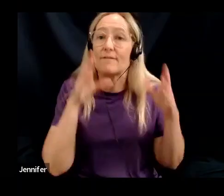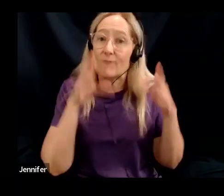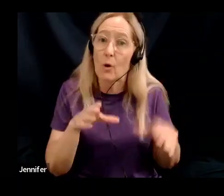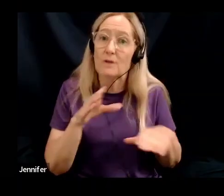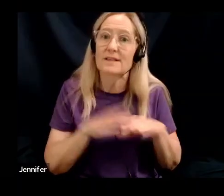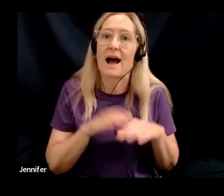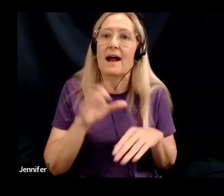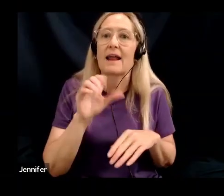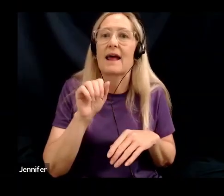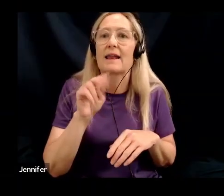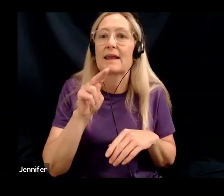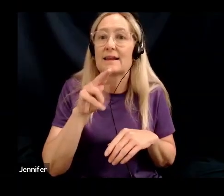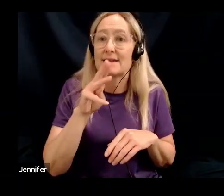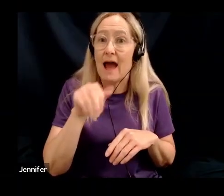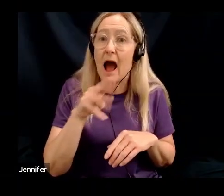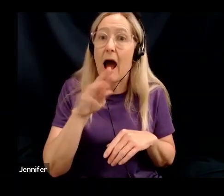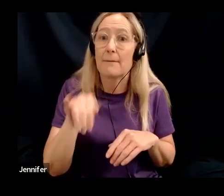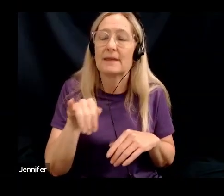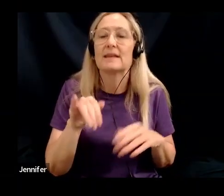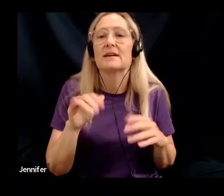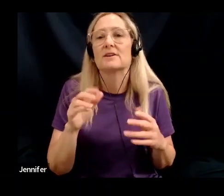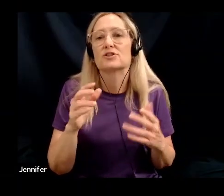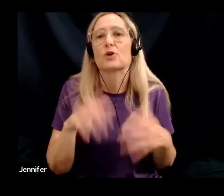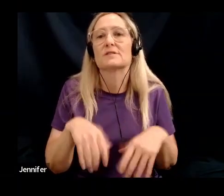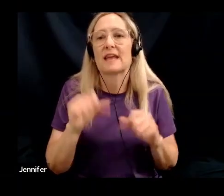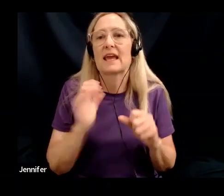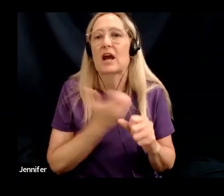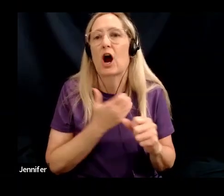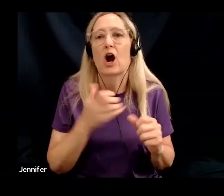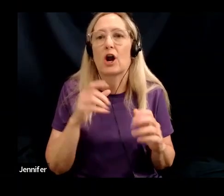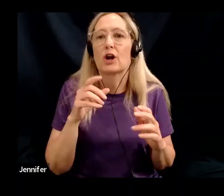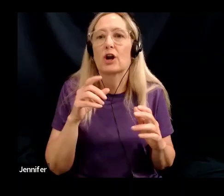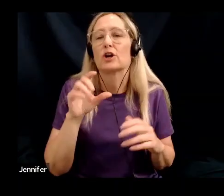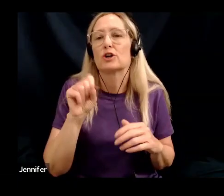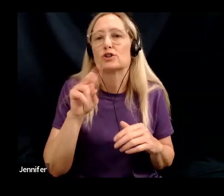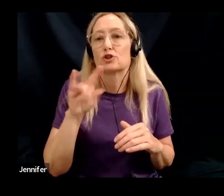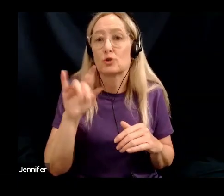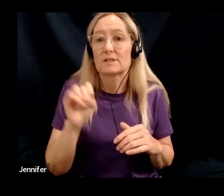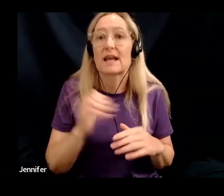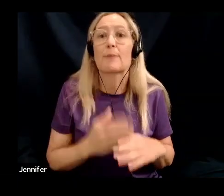at NAMI. And so I definitely encourage you to take one of our suicide prevention classes.